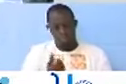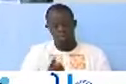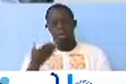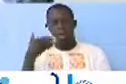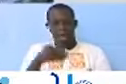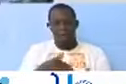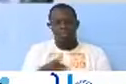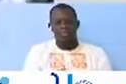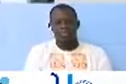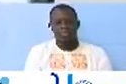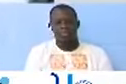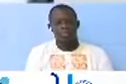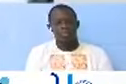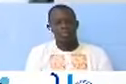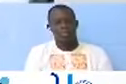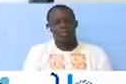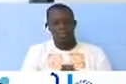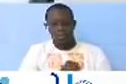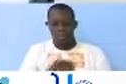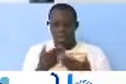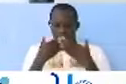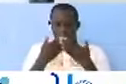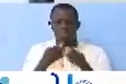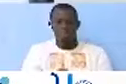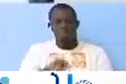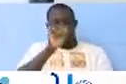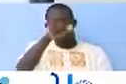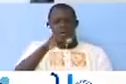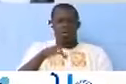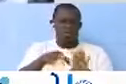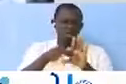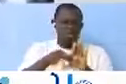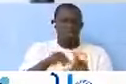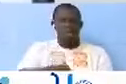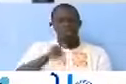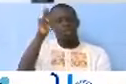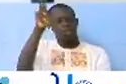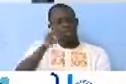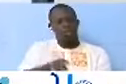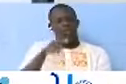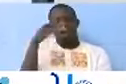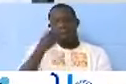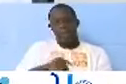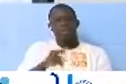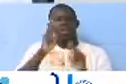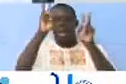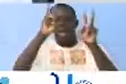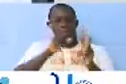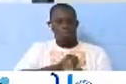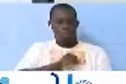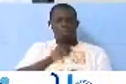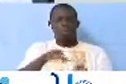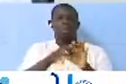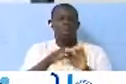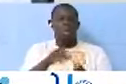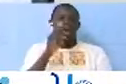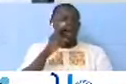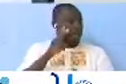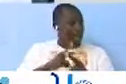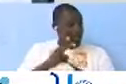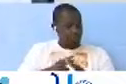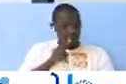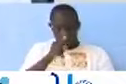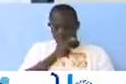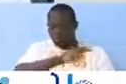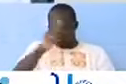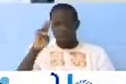they came. They told me that your meat is cheaper than Yaya Jammeh's. Be careful, you won't. Be careful. This is not safe.